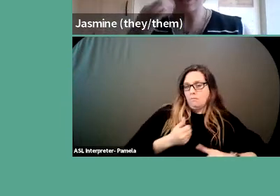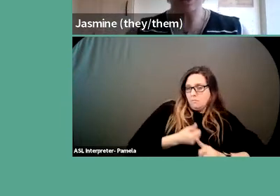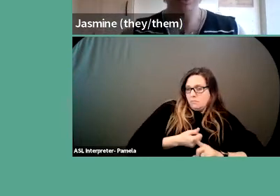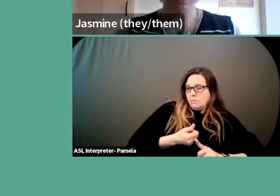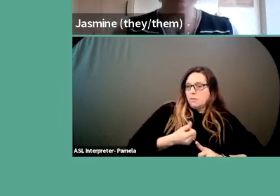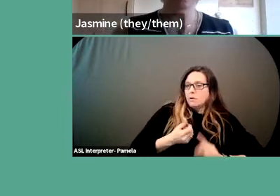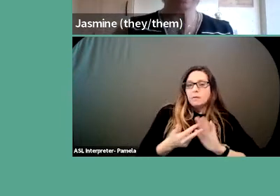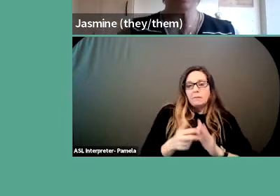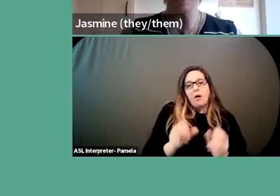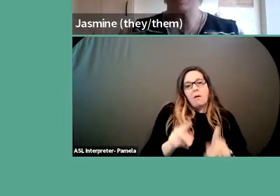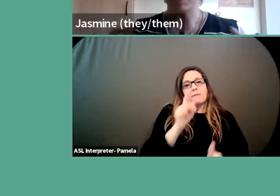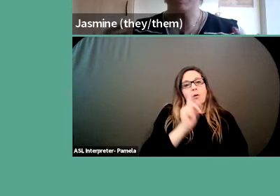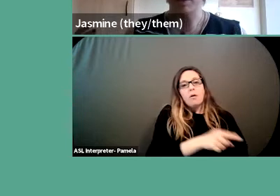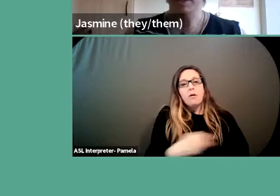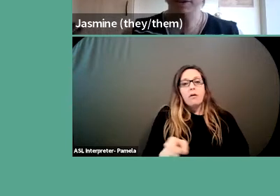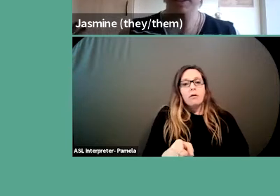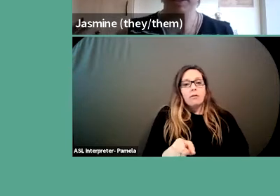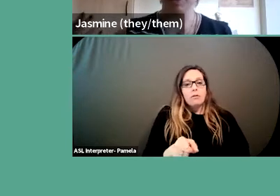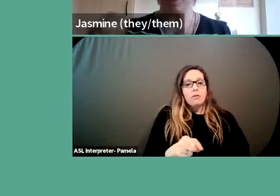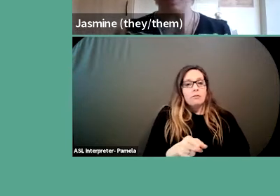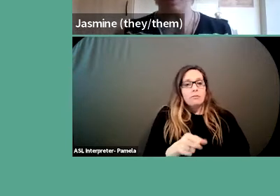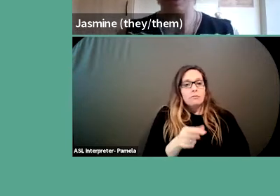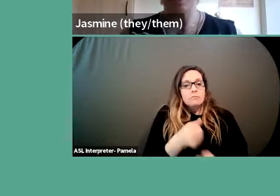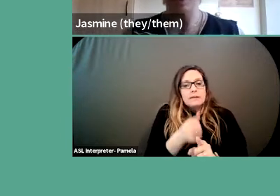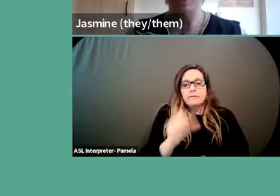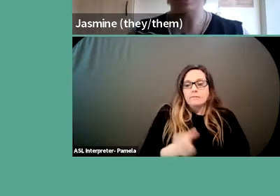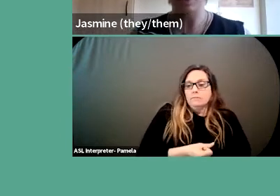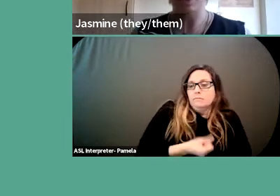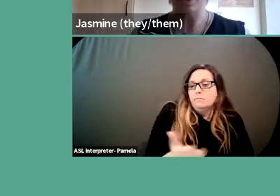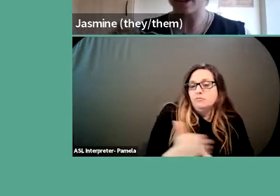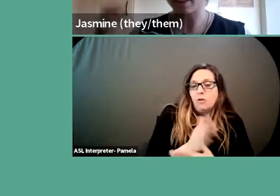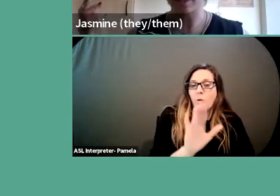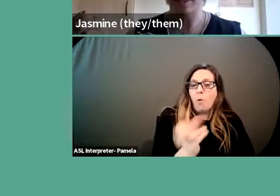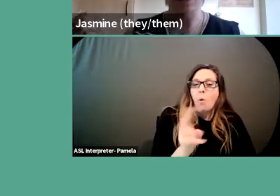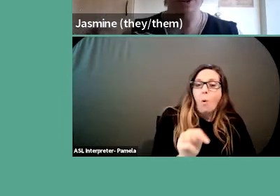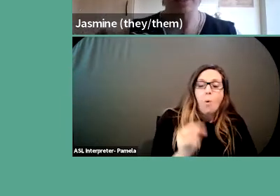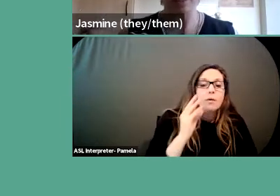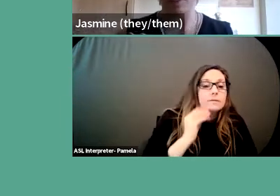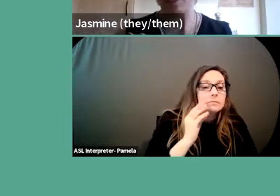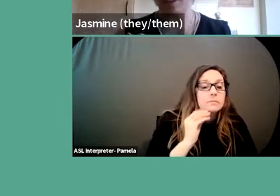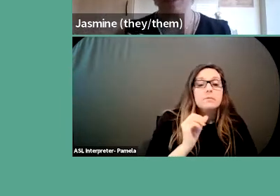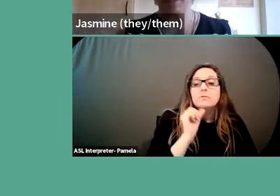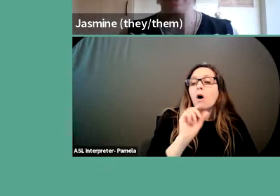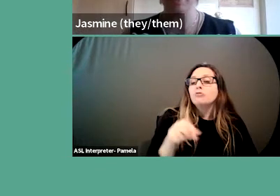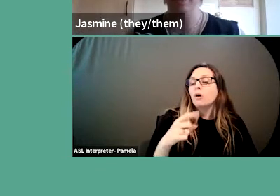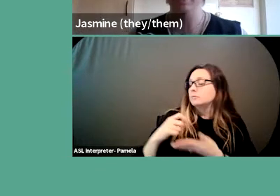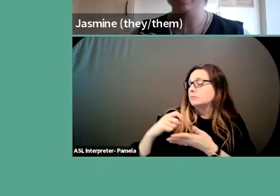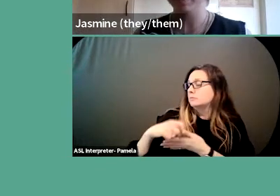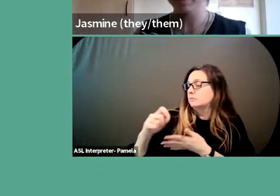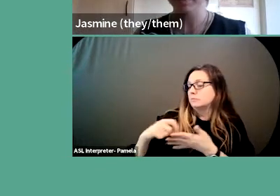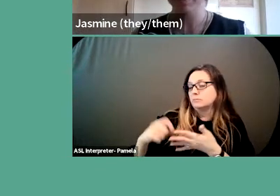chance to explain more of their own experiences rather than reducing it to just a checklist of why someone uses